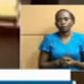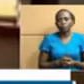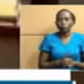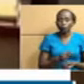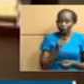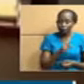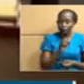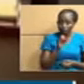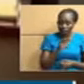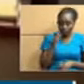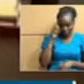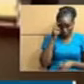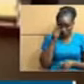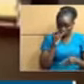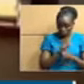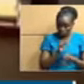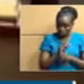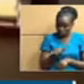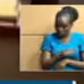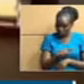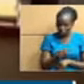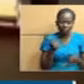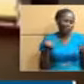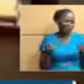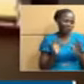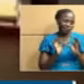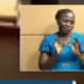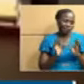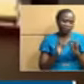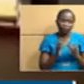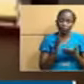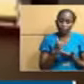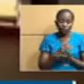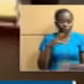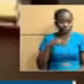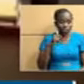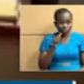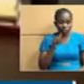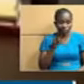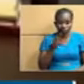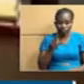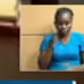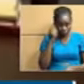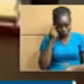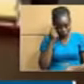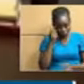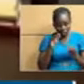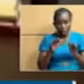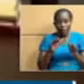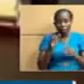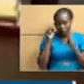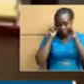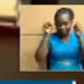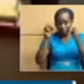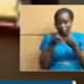and if government did that, that would be a very, very good thing to do. Thank you. Because, Charles, you know, the president and many others